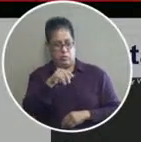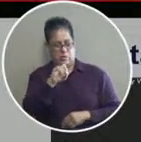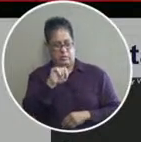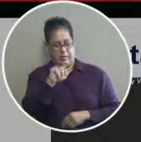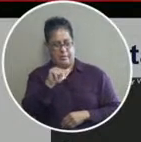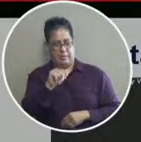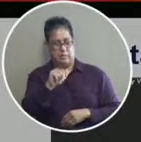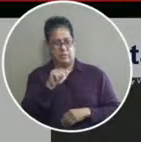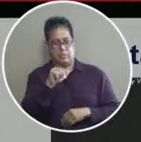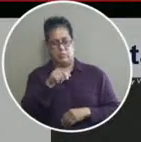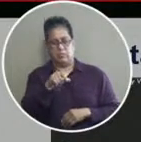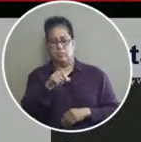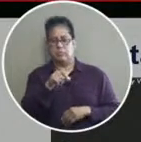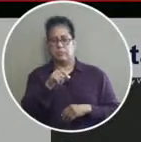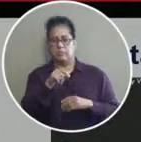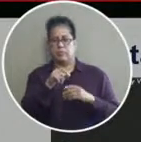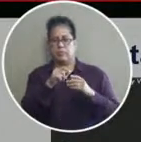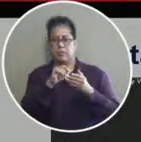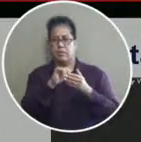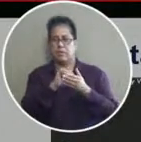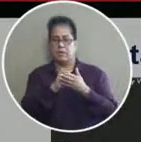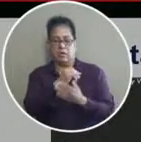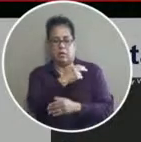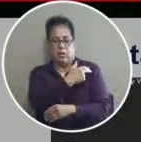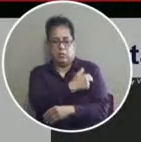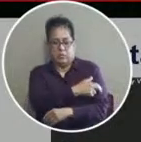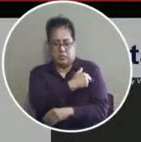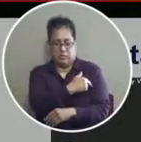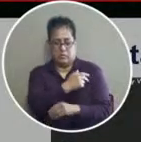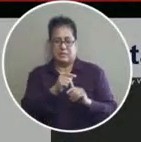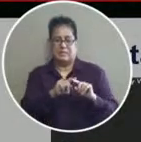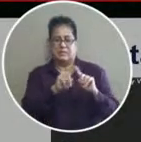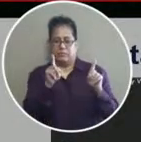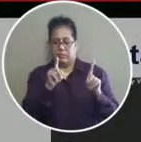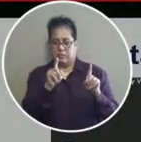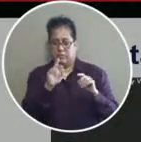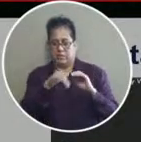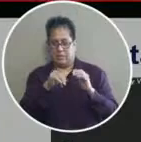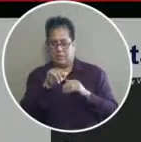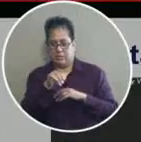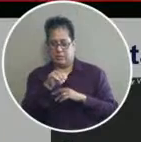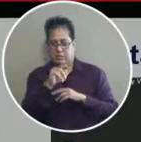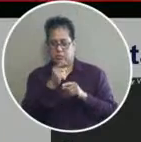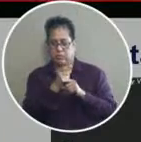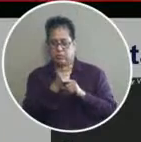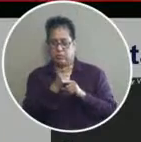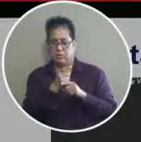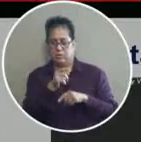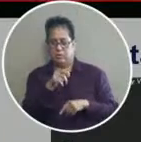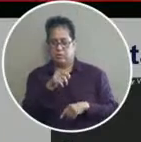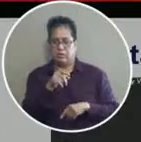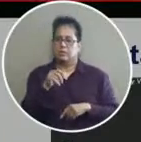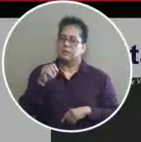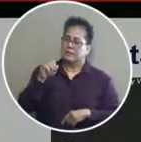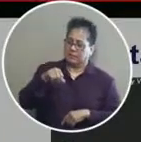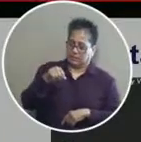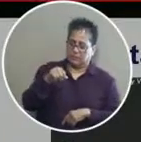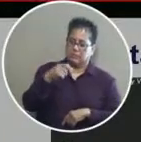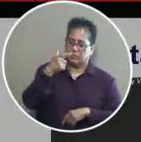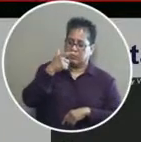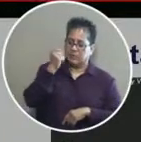us daily for hospitalizations is different than this, and we are more up to date. Yeah, because